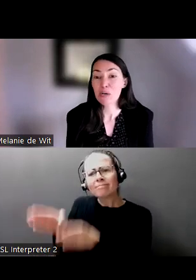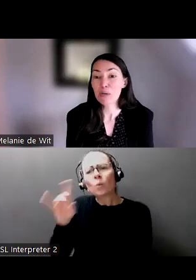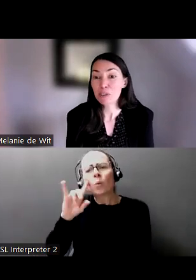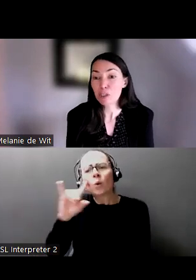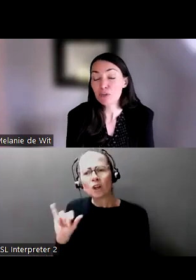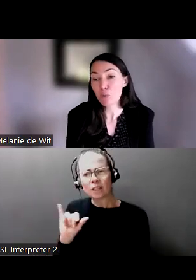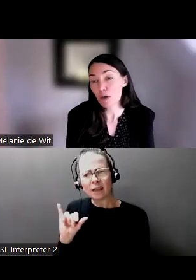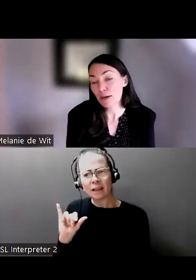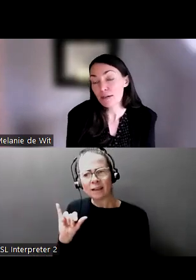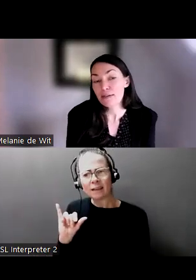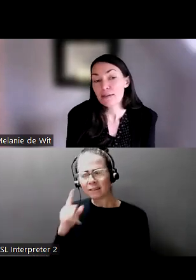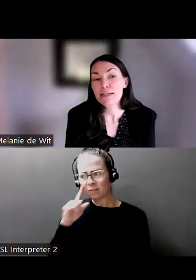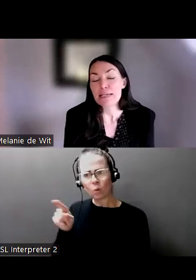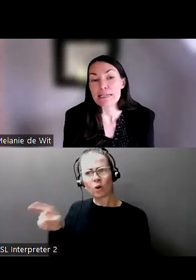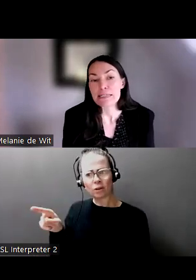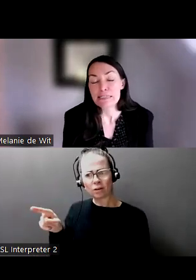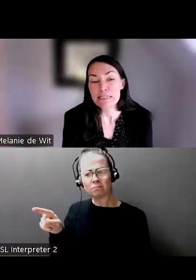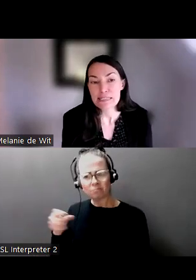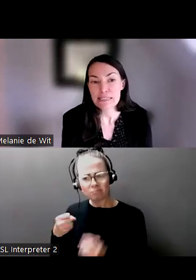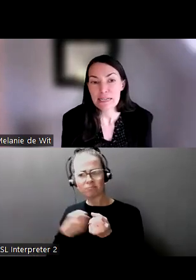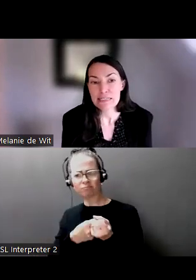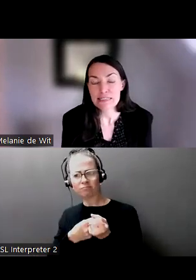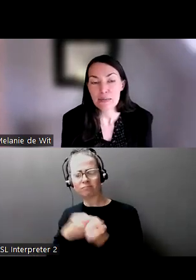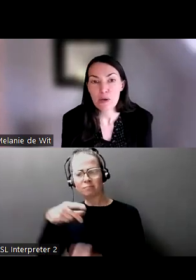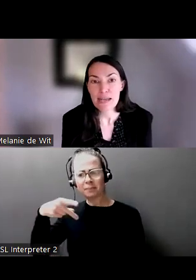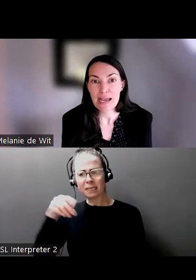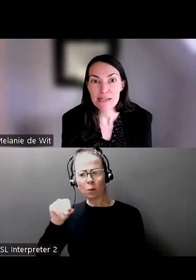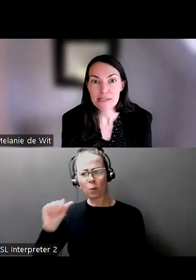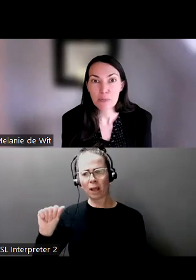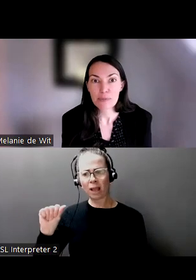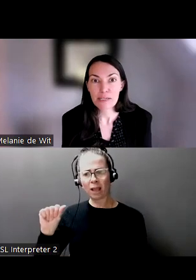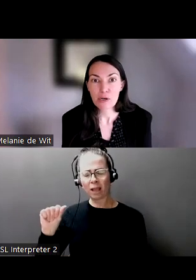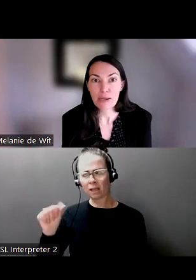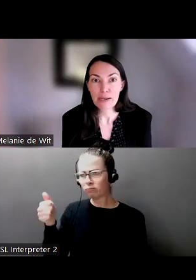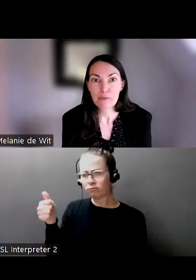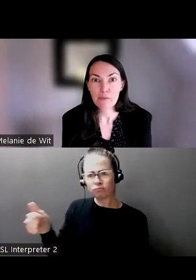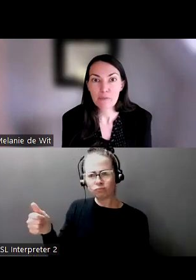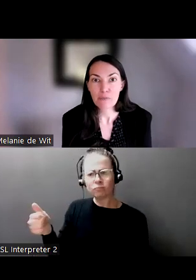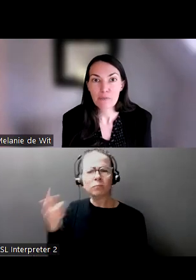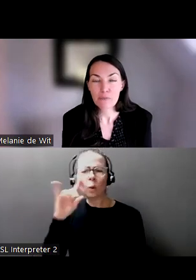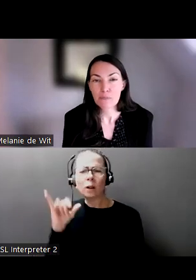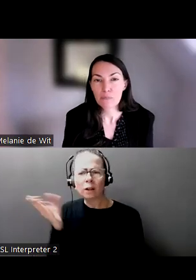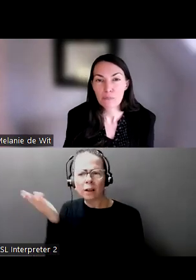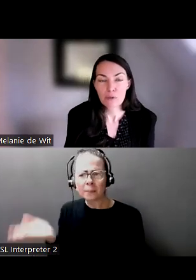characteristics that we would look for in designating someone as our POA?